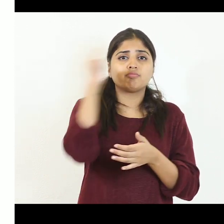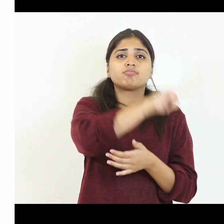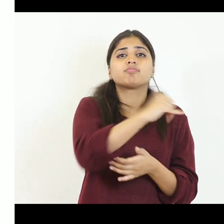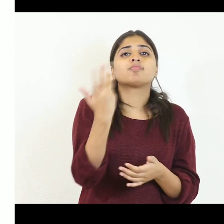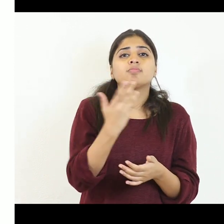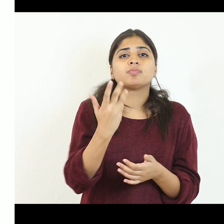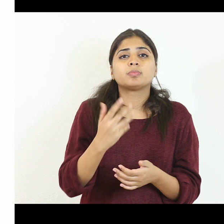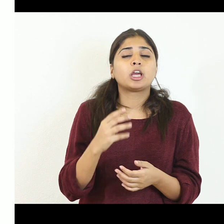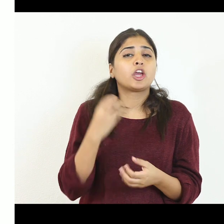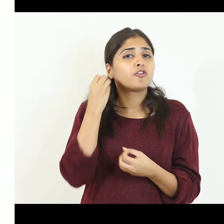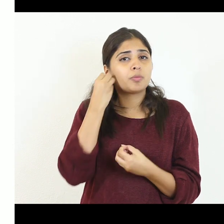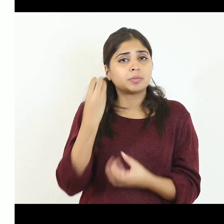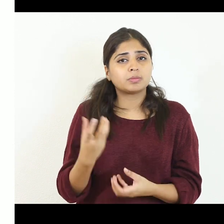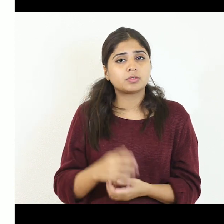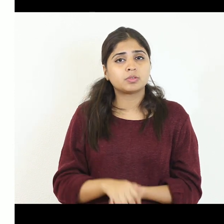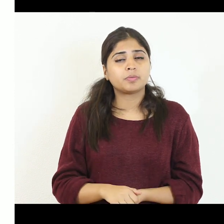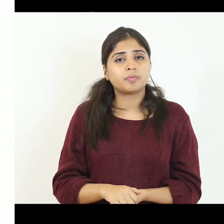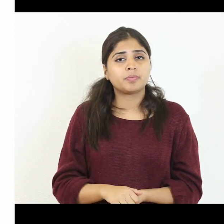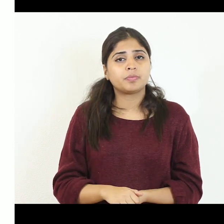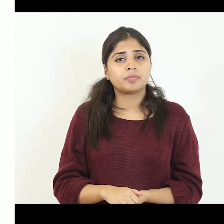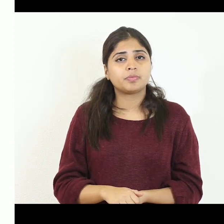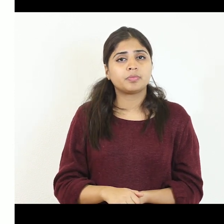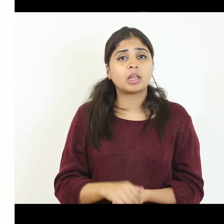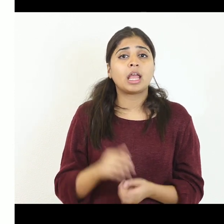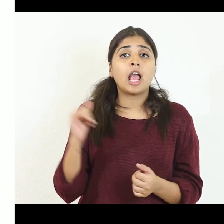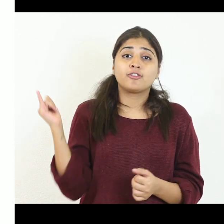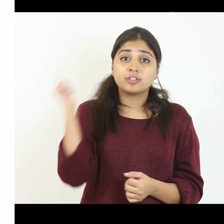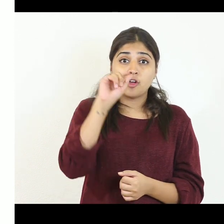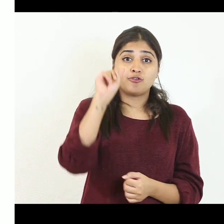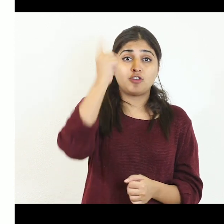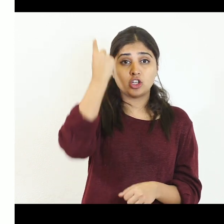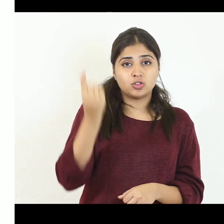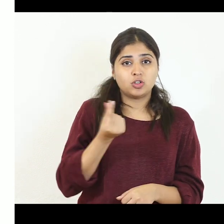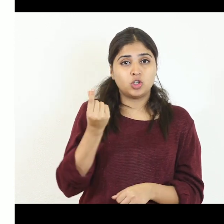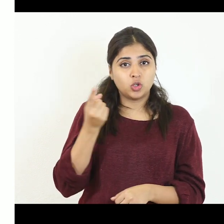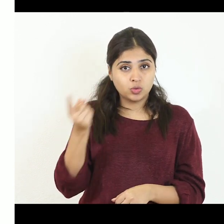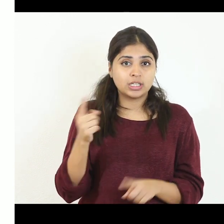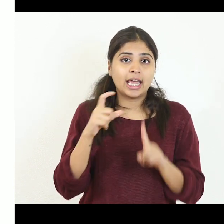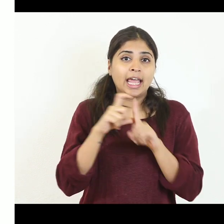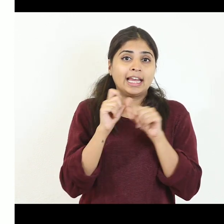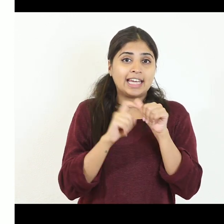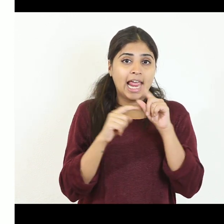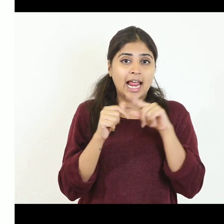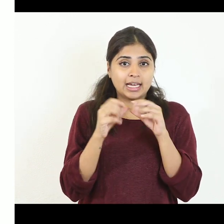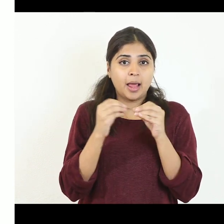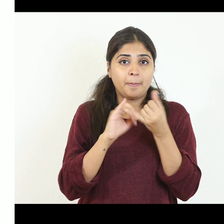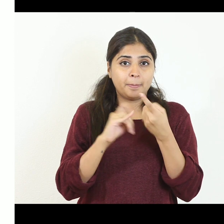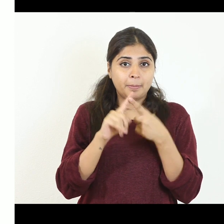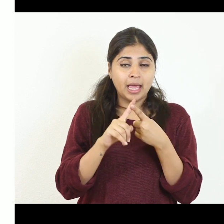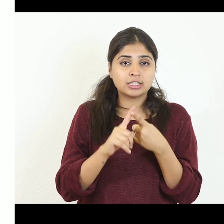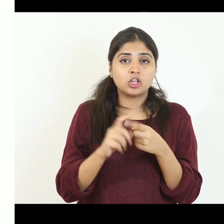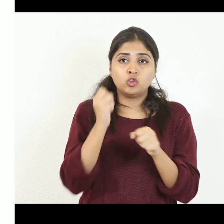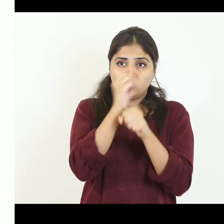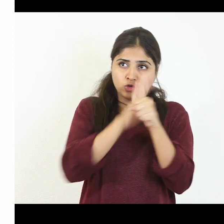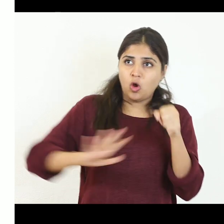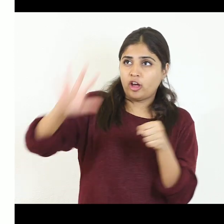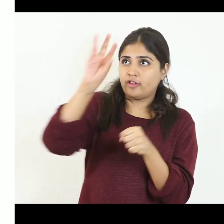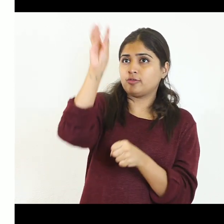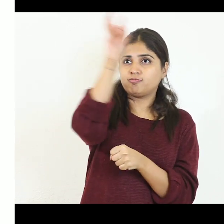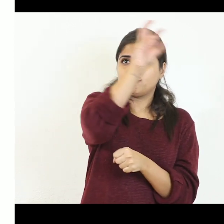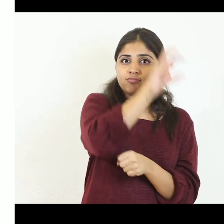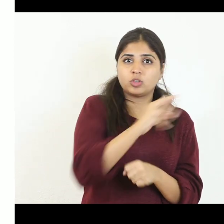to use databases in a geographical distributed manner. Terminals situated around the